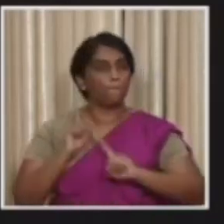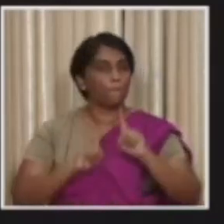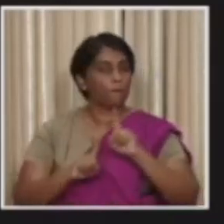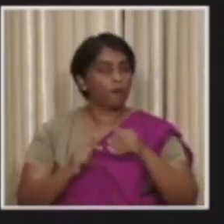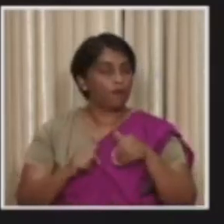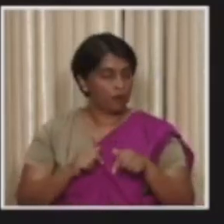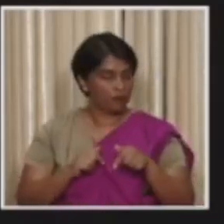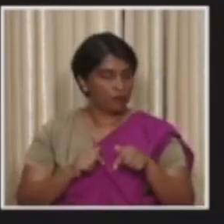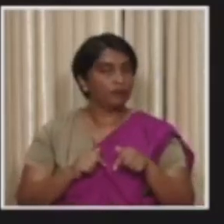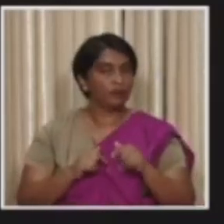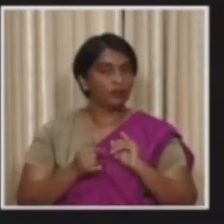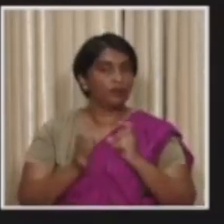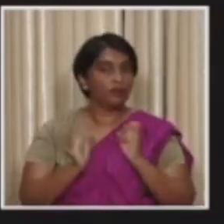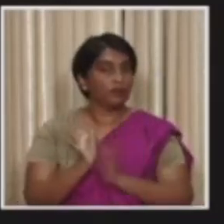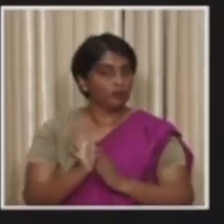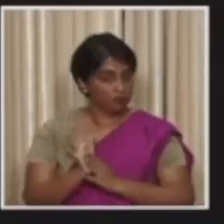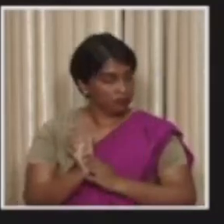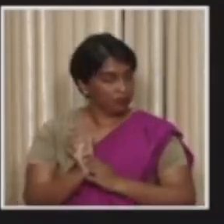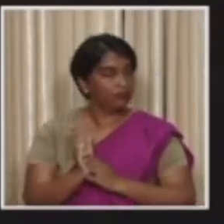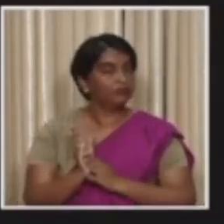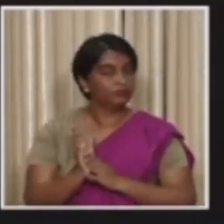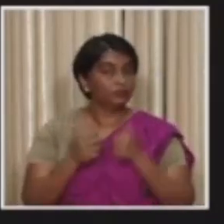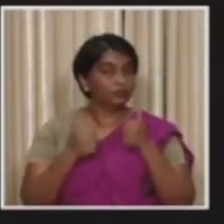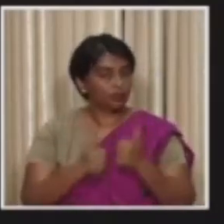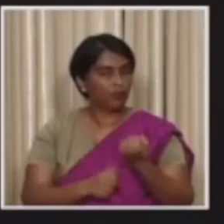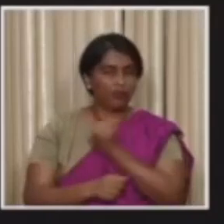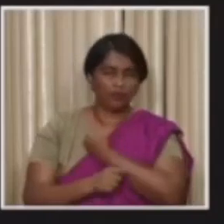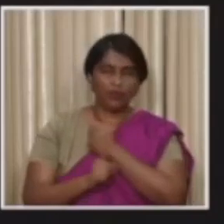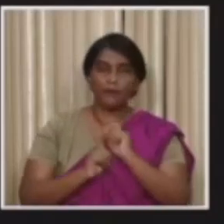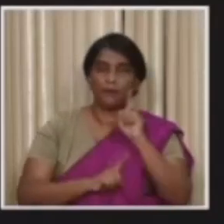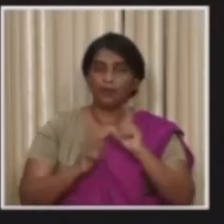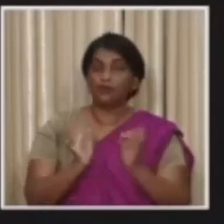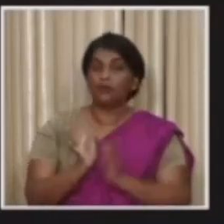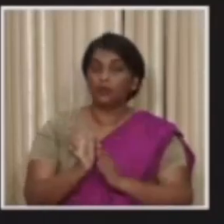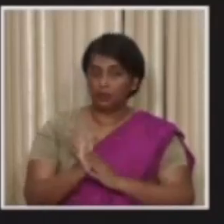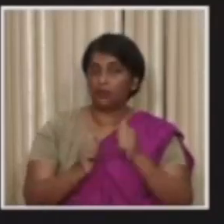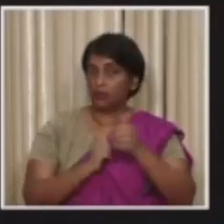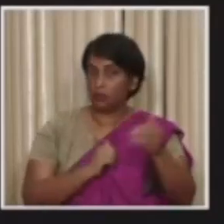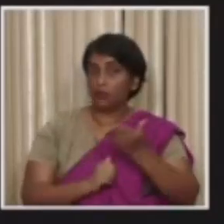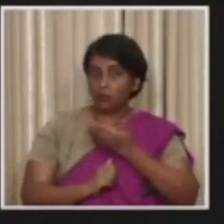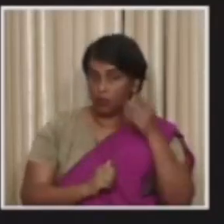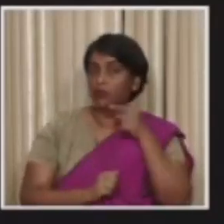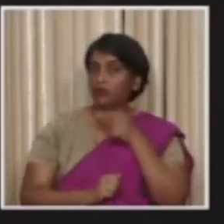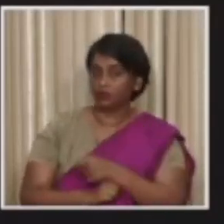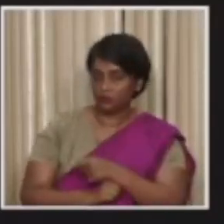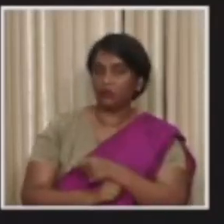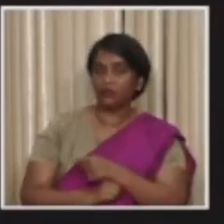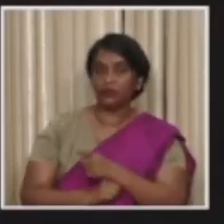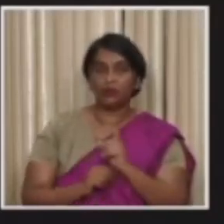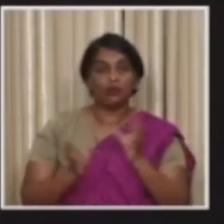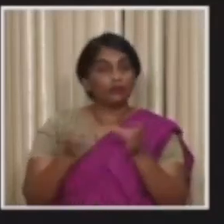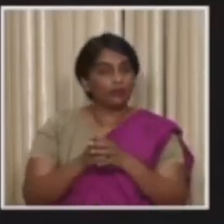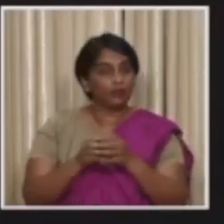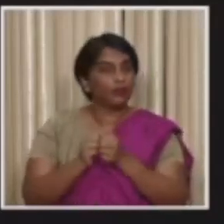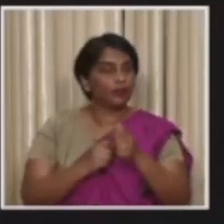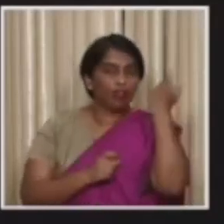this in order to periodically review the performance, find out the necessary new laws which